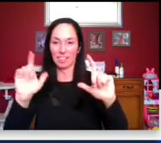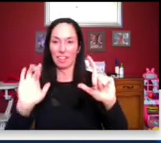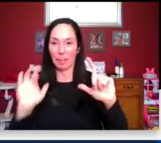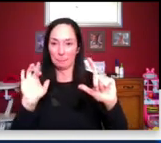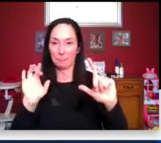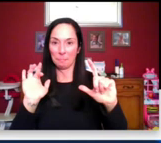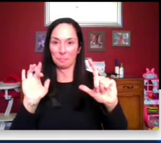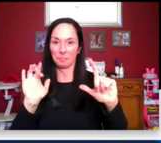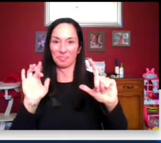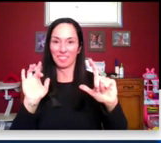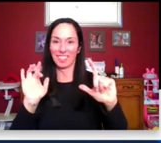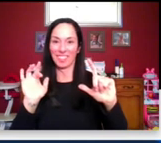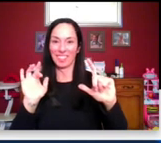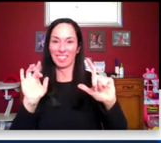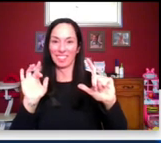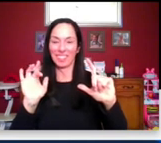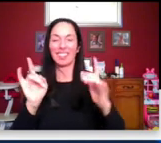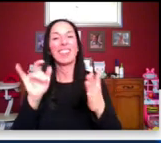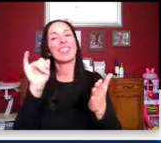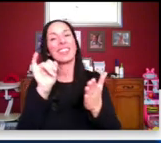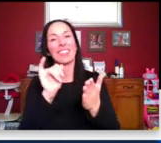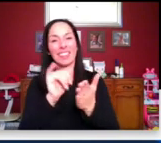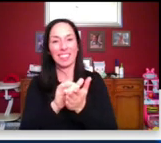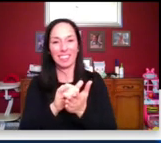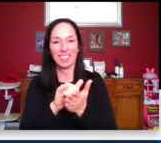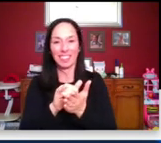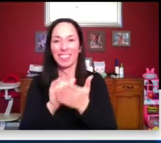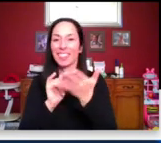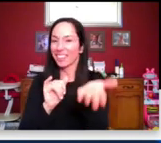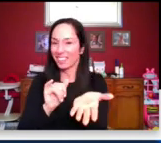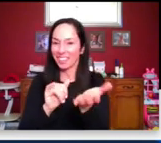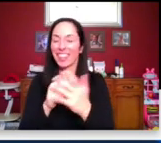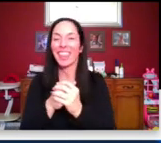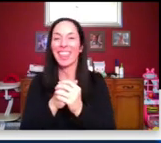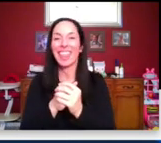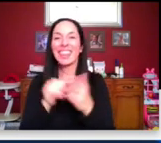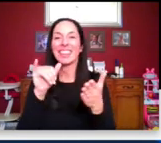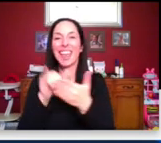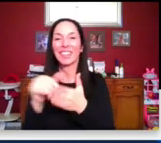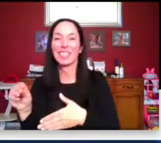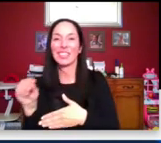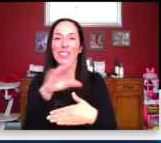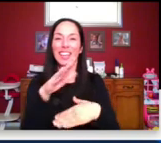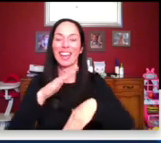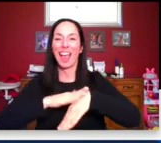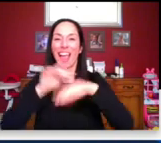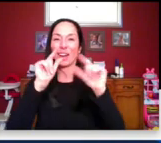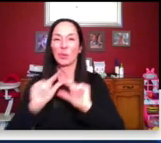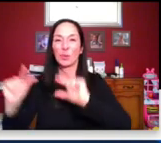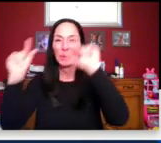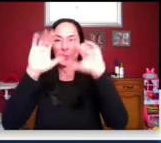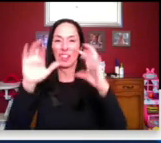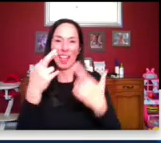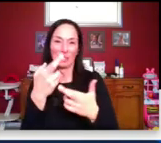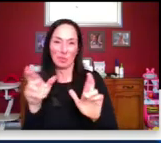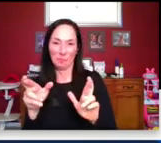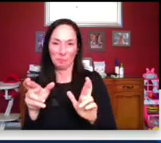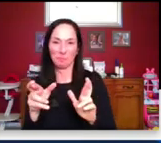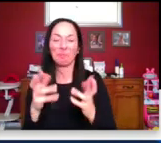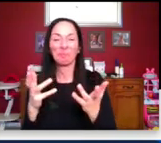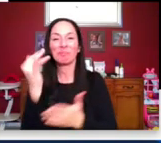photograph, and then that would be what I would turn in on Google Classroom.